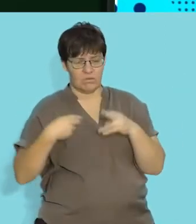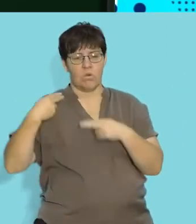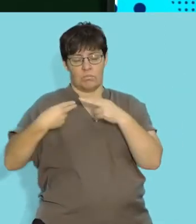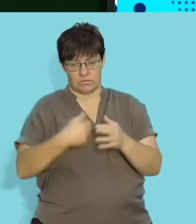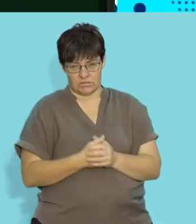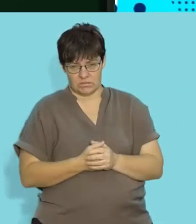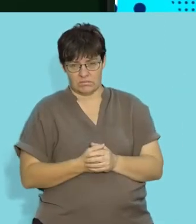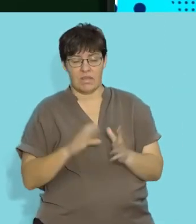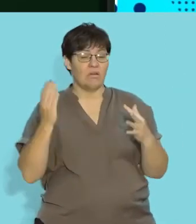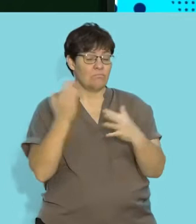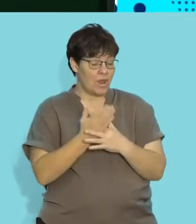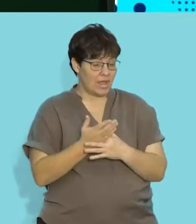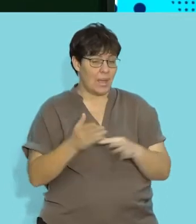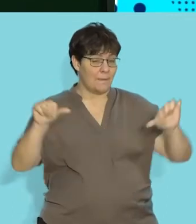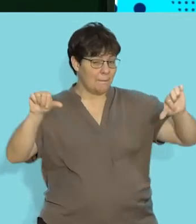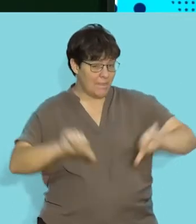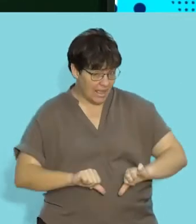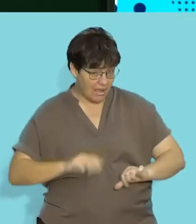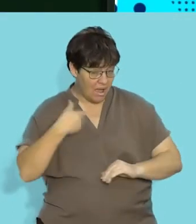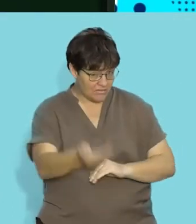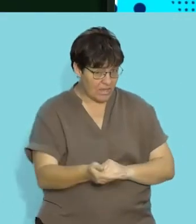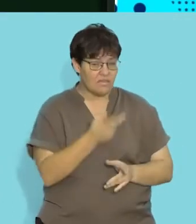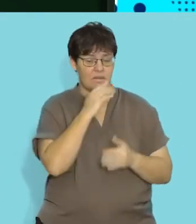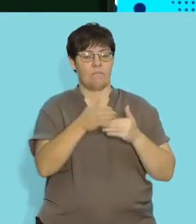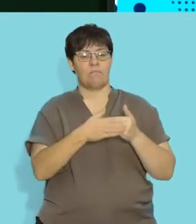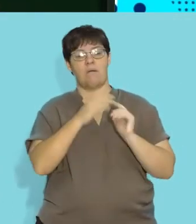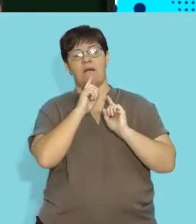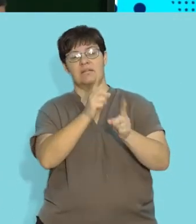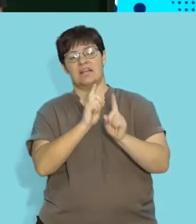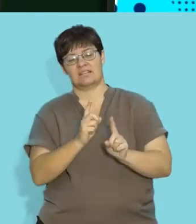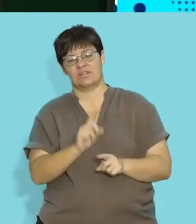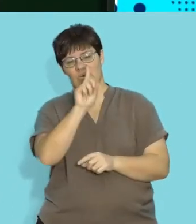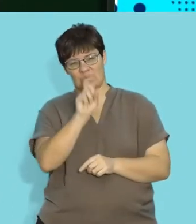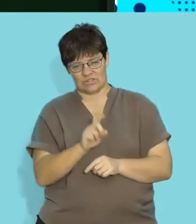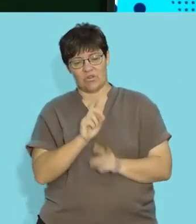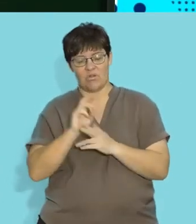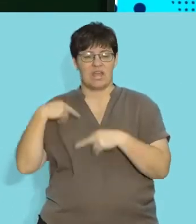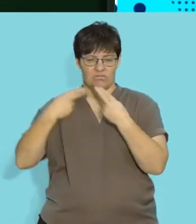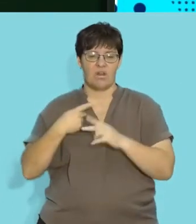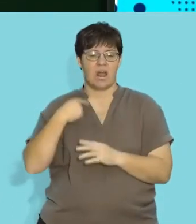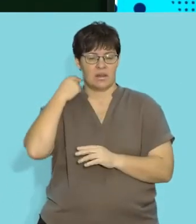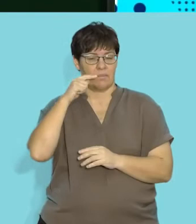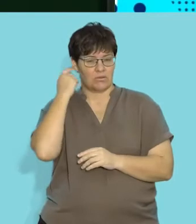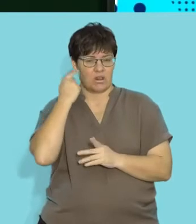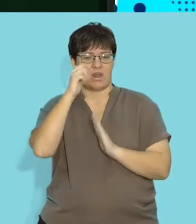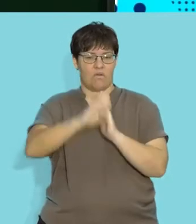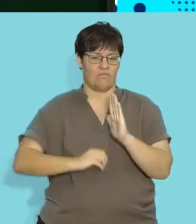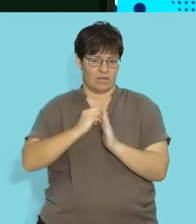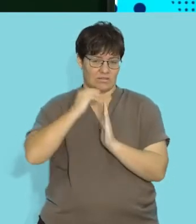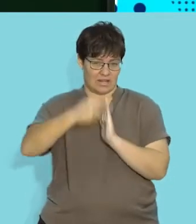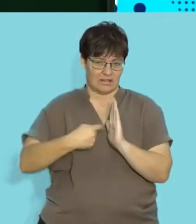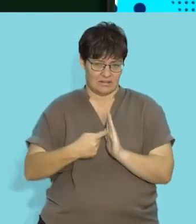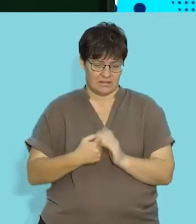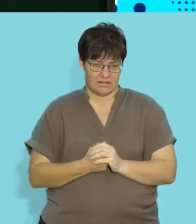these hormones. You guys have a little break, and when we get back, we will tackle more questions on these hormones in the menstrual and the